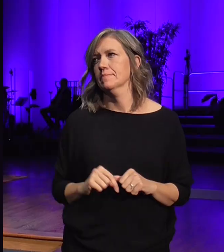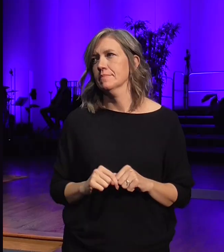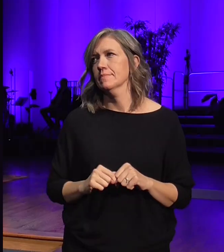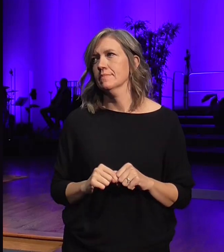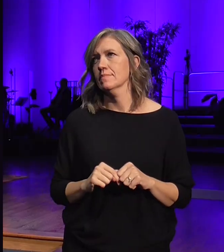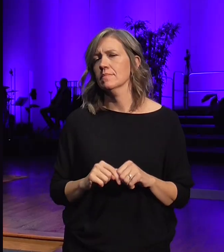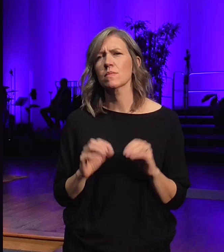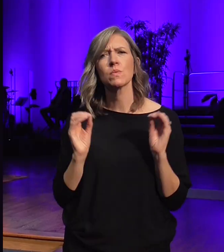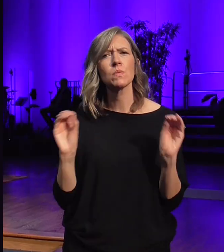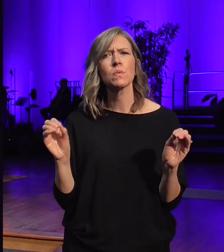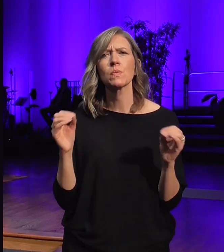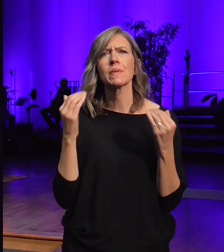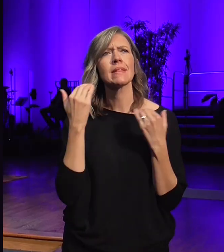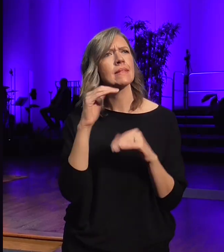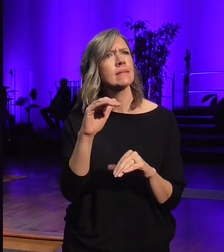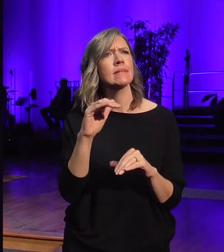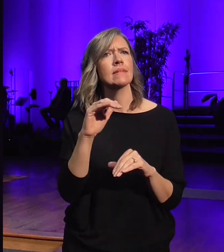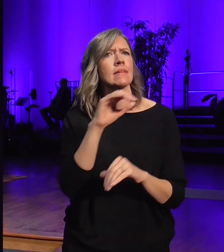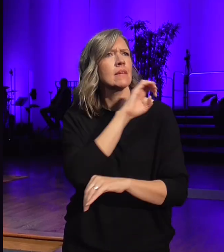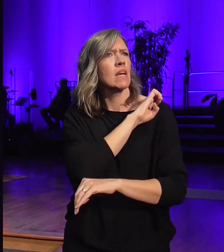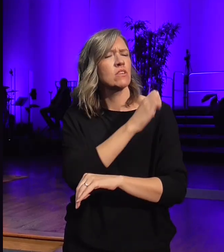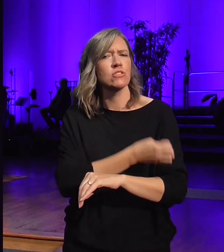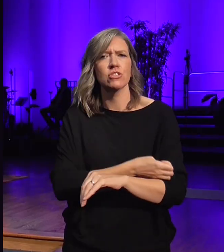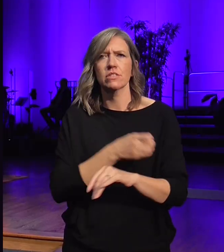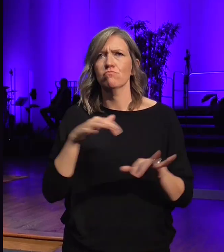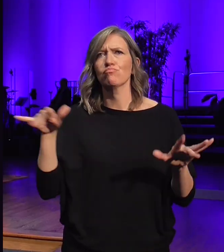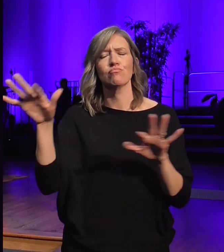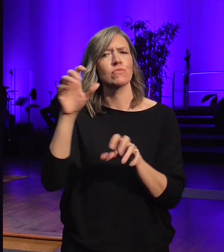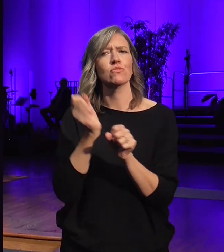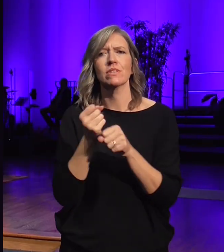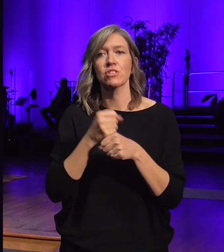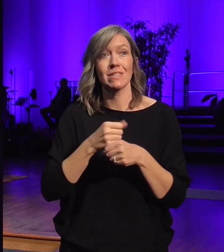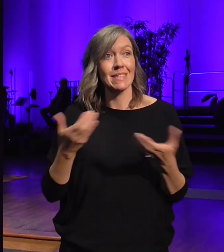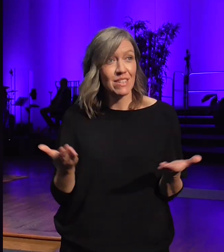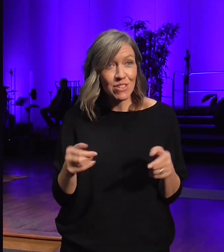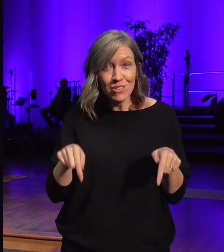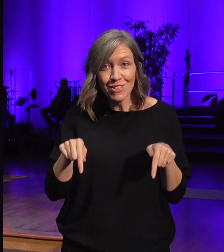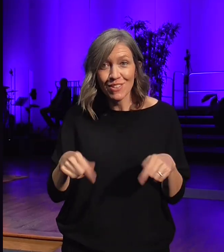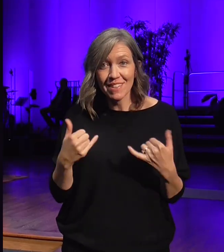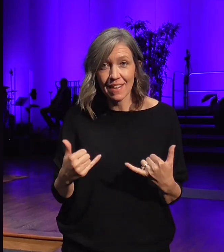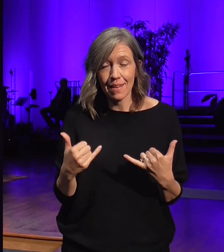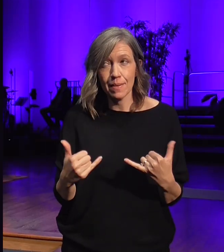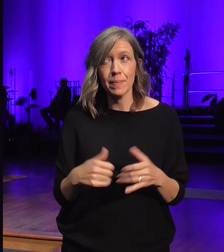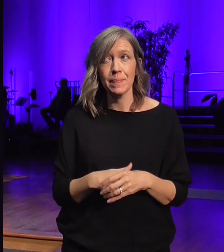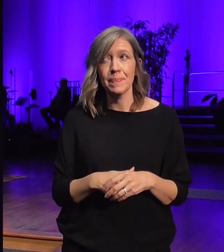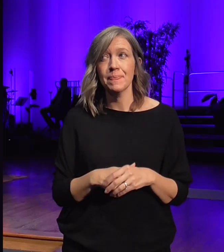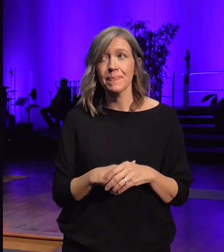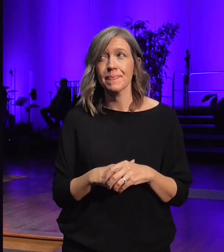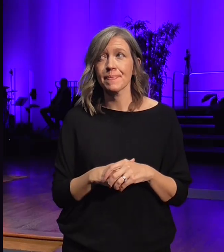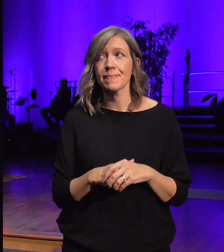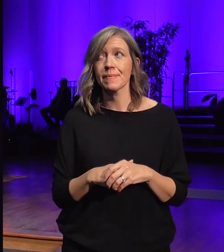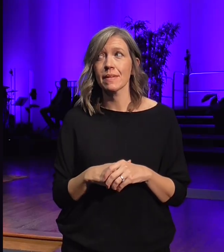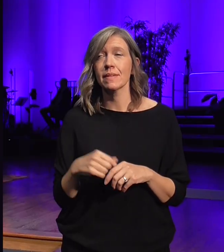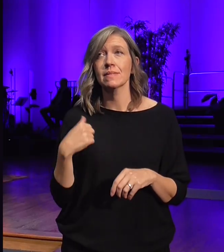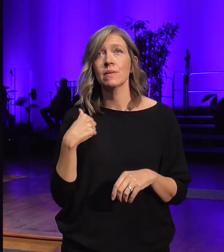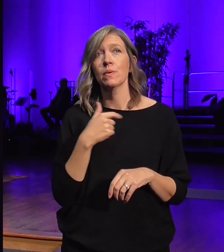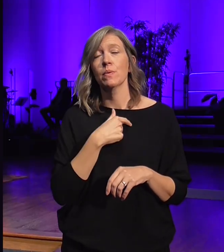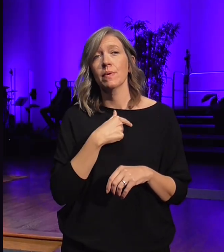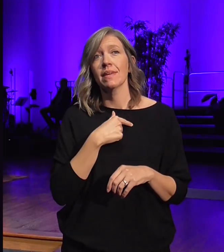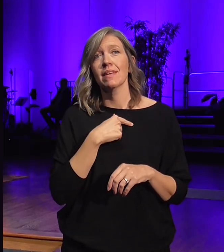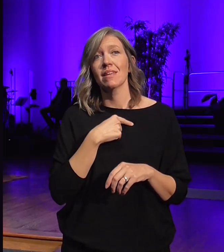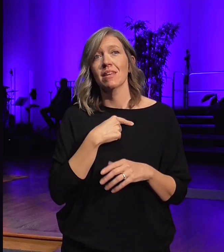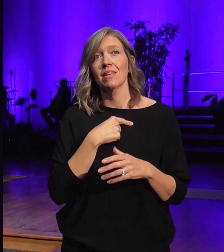It is the limitless energy of creation, right here and right now. And so we fall into